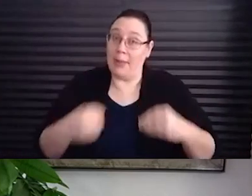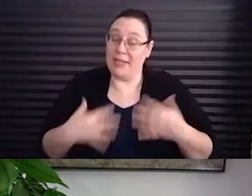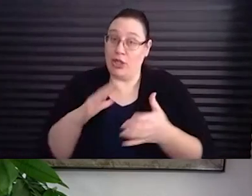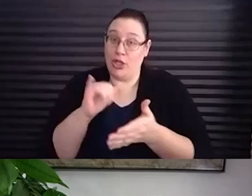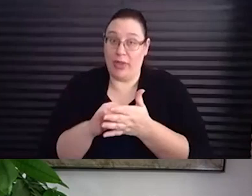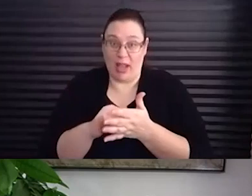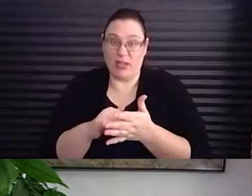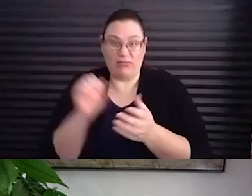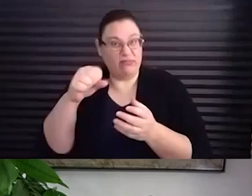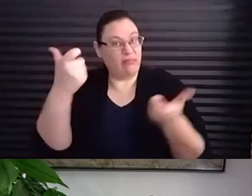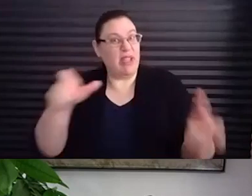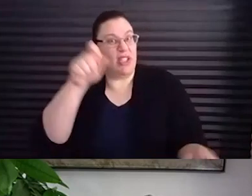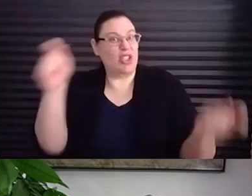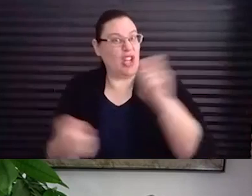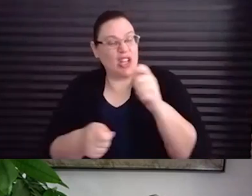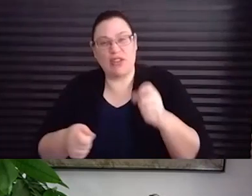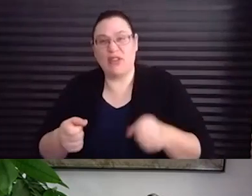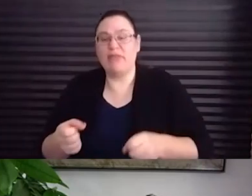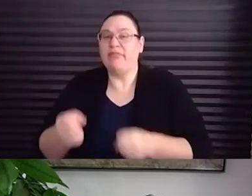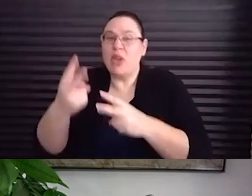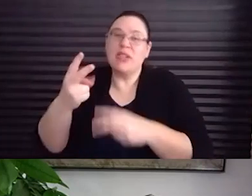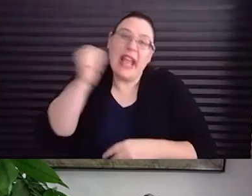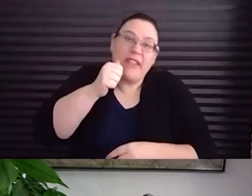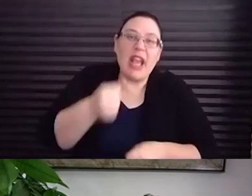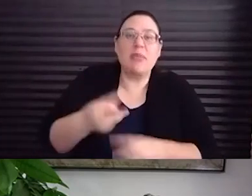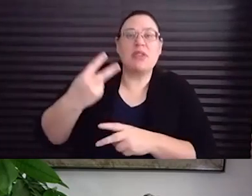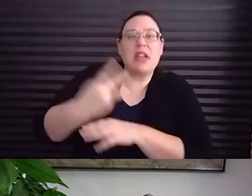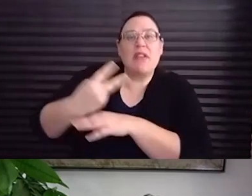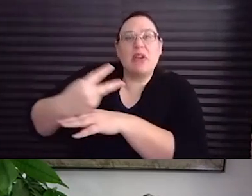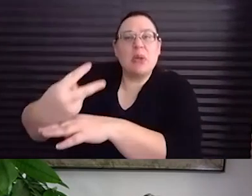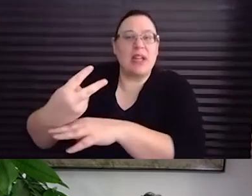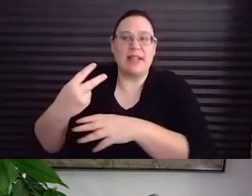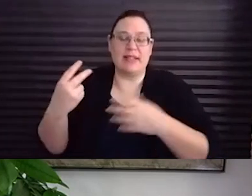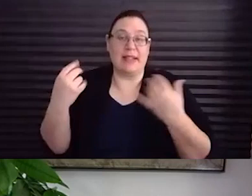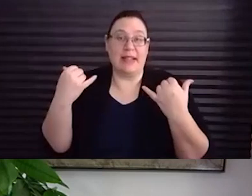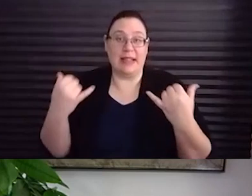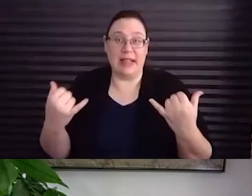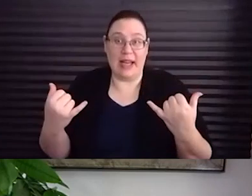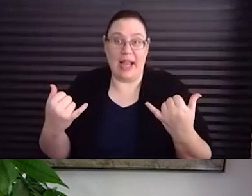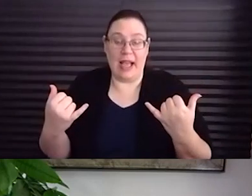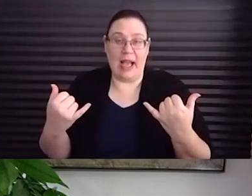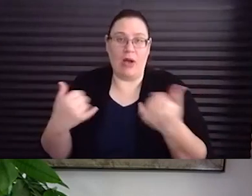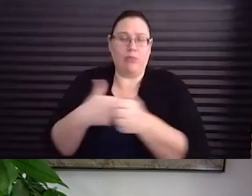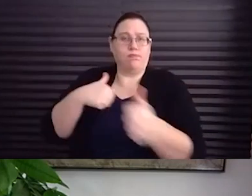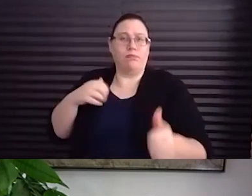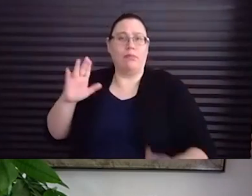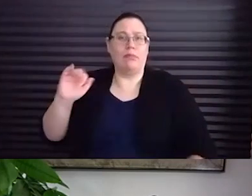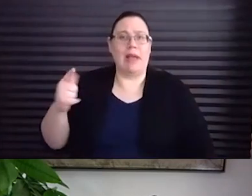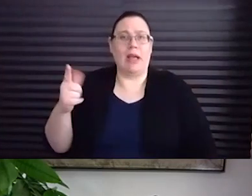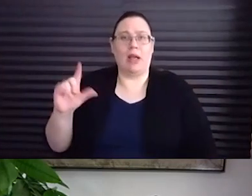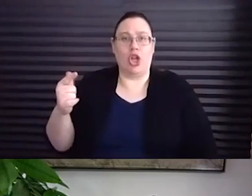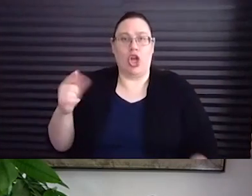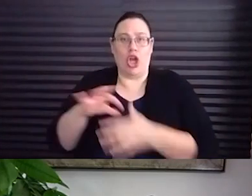changed pretty dramatically from posting, every day or every other day to, now backlogging content, but finding the right time